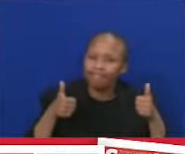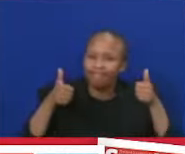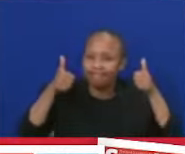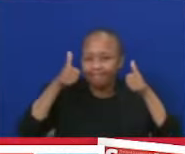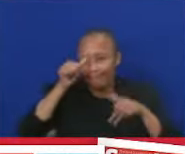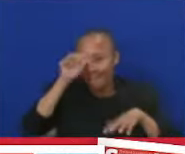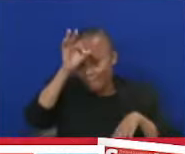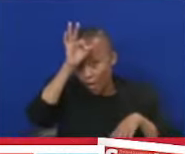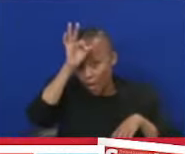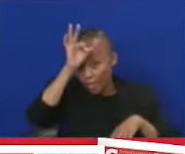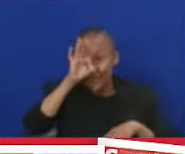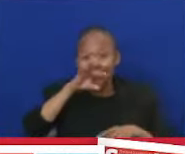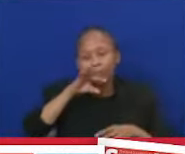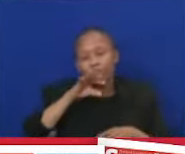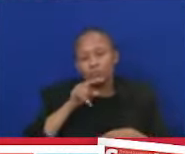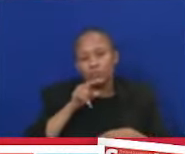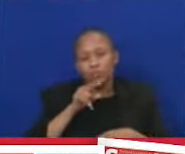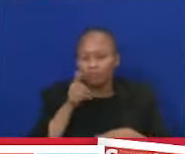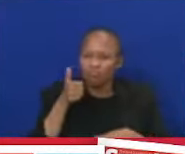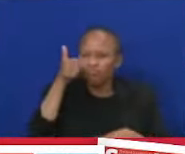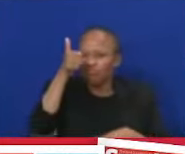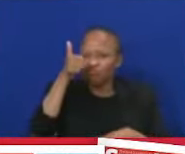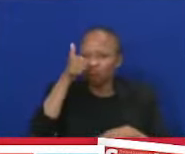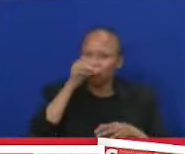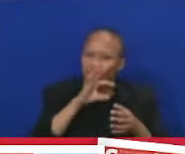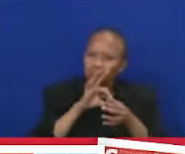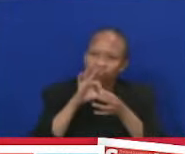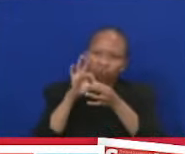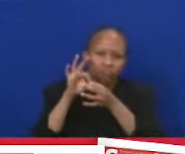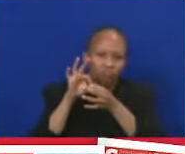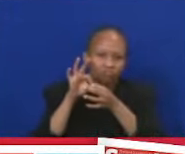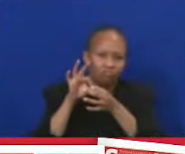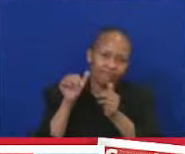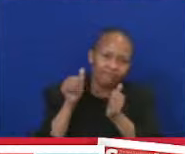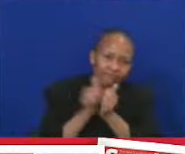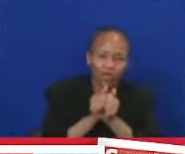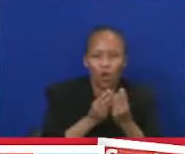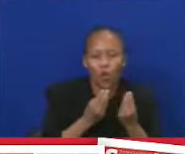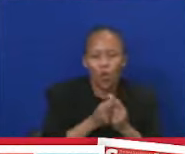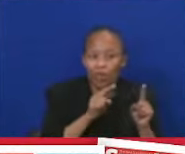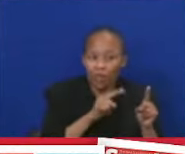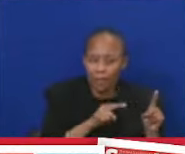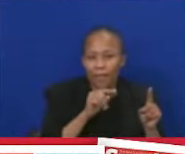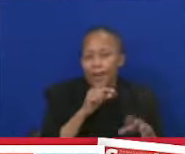and he named number one,